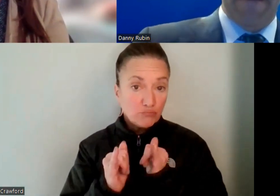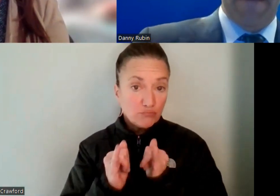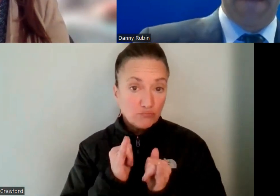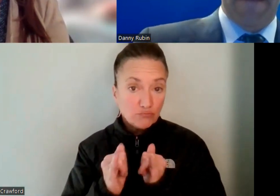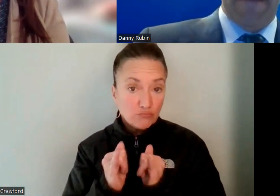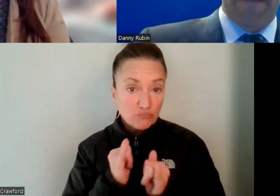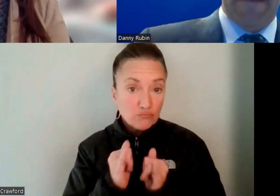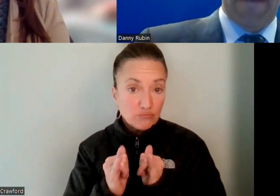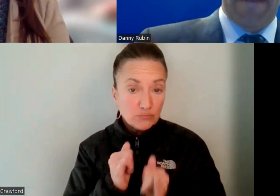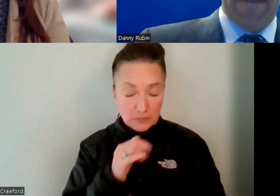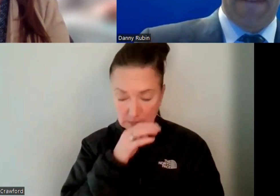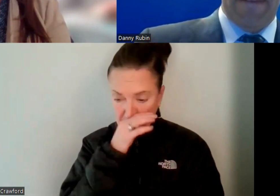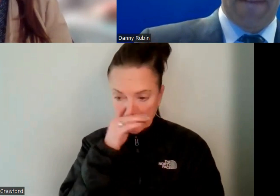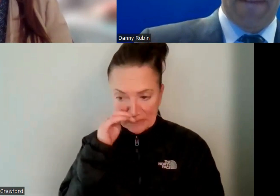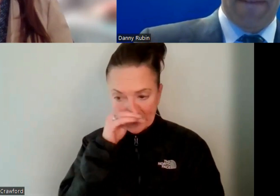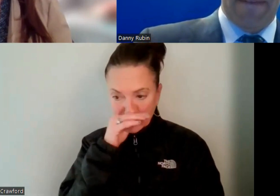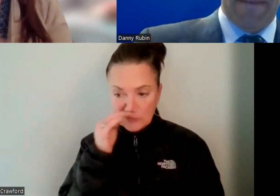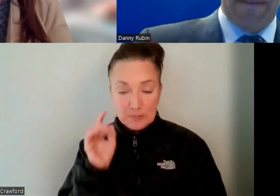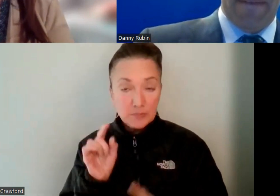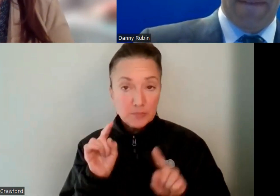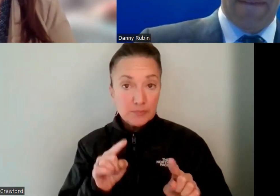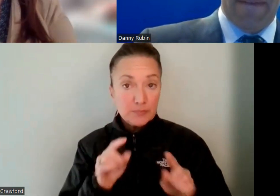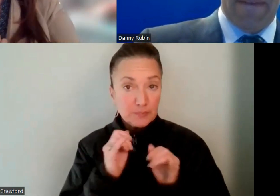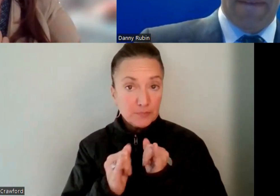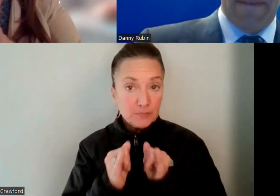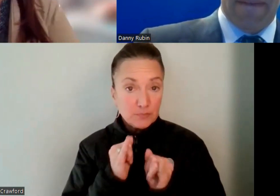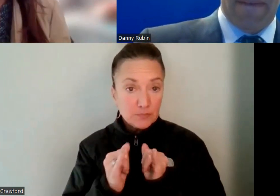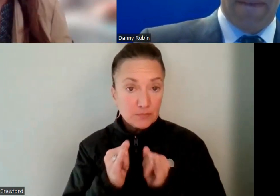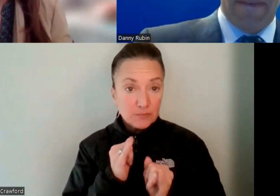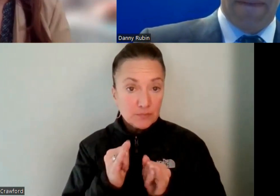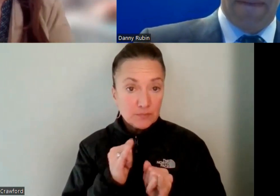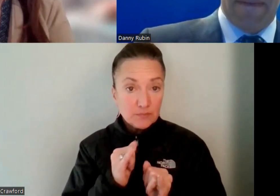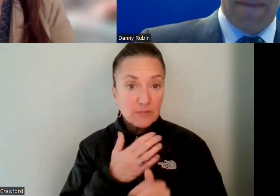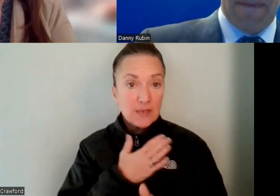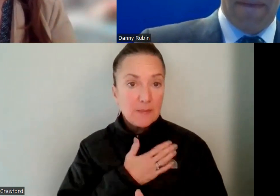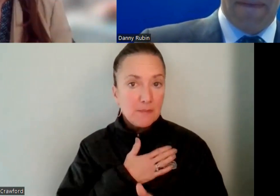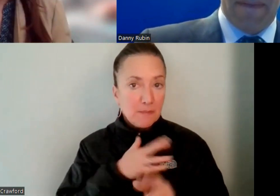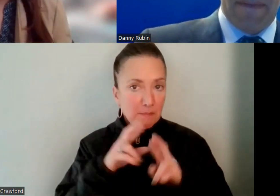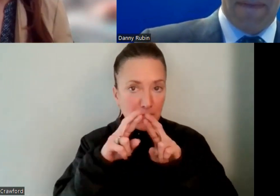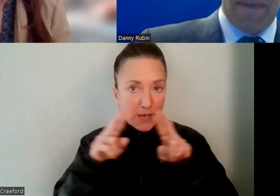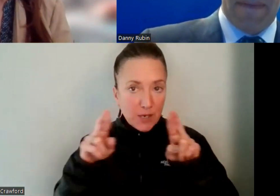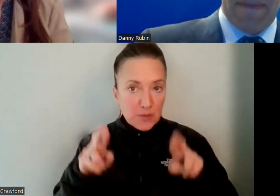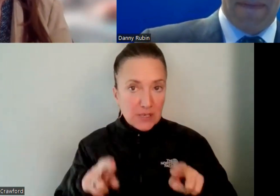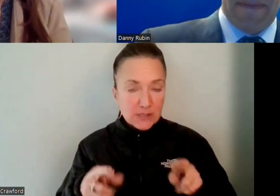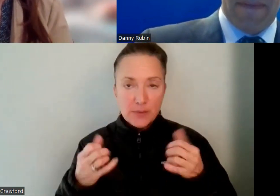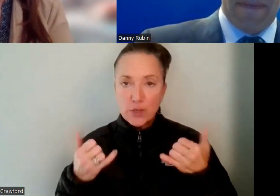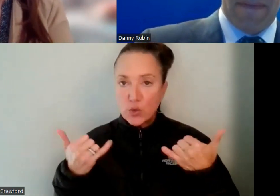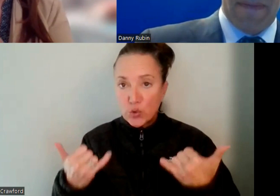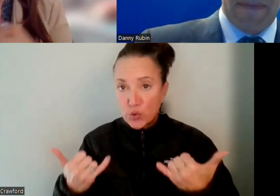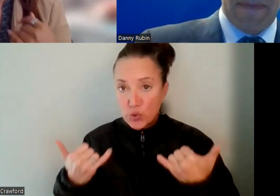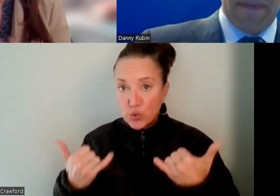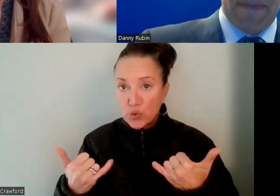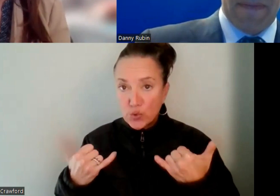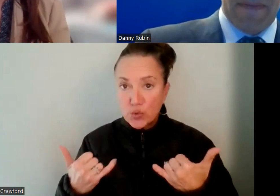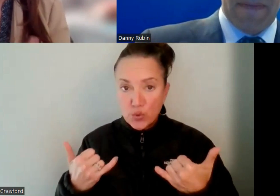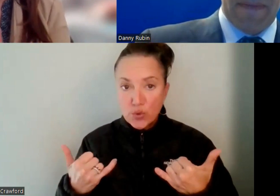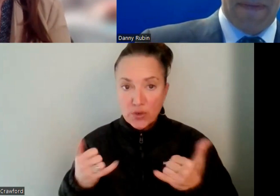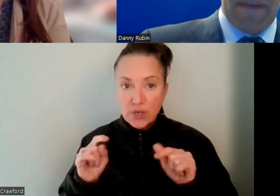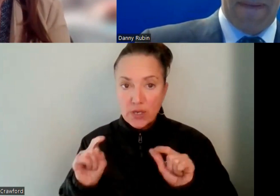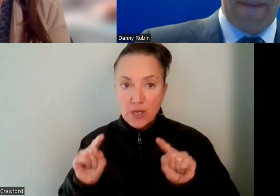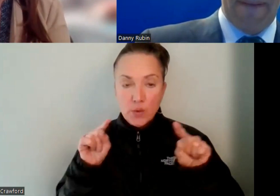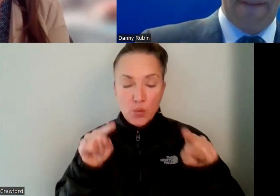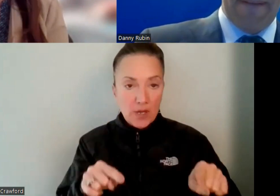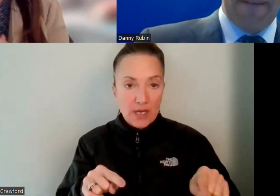So when I went to the interview, I made sure that my resume was, clean, up to date. And yeah, I just went